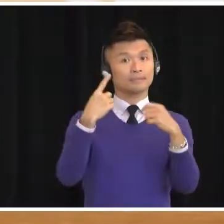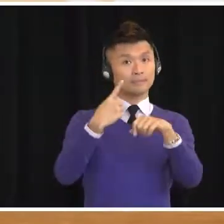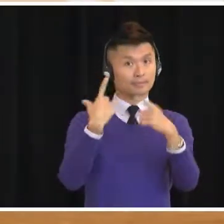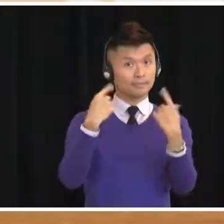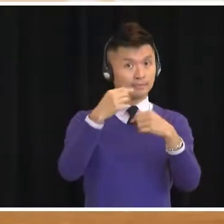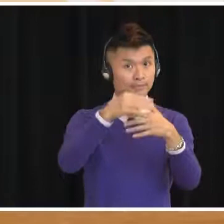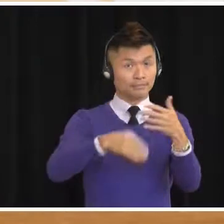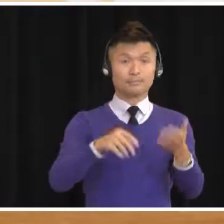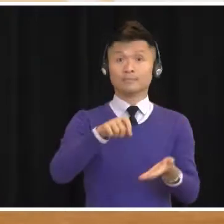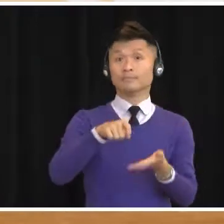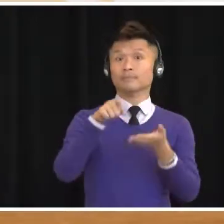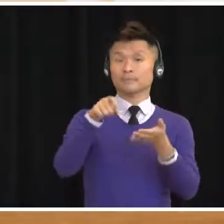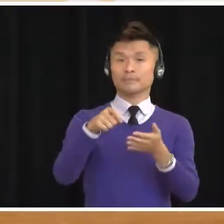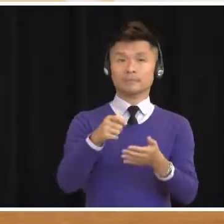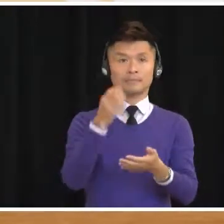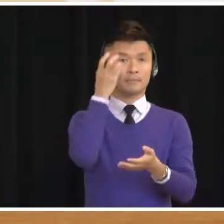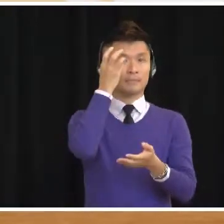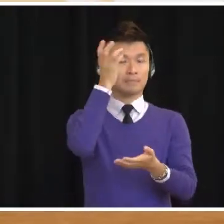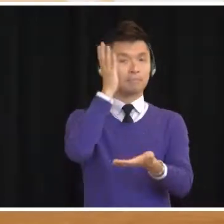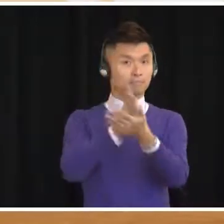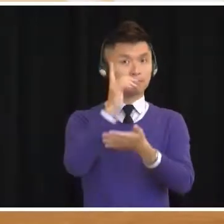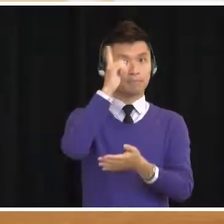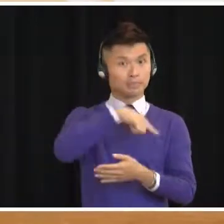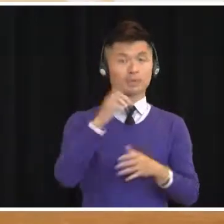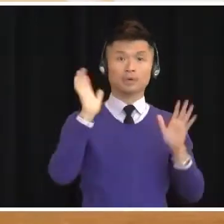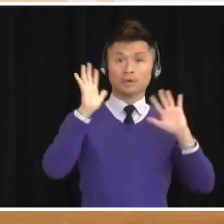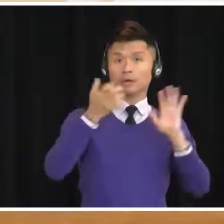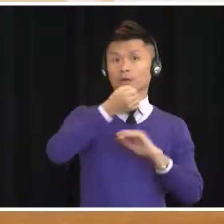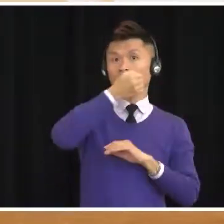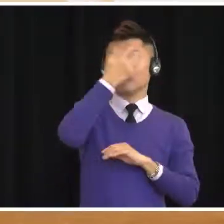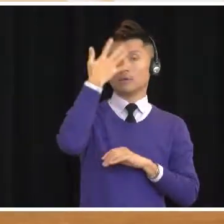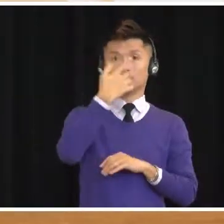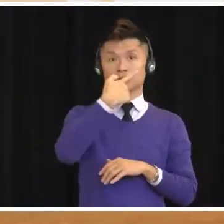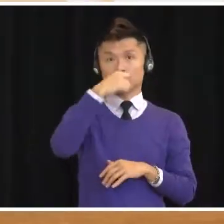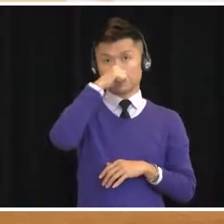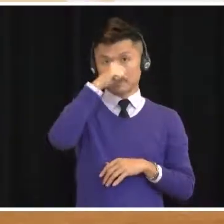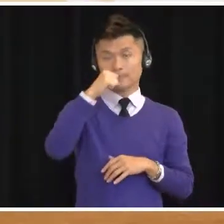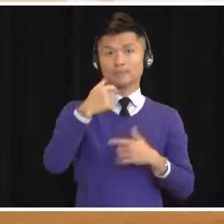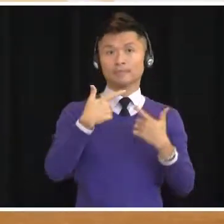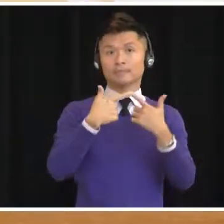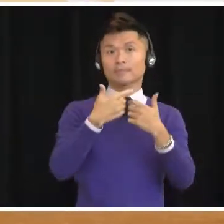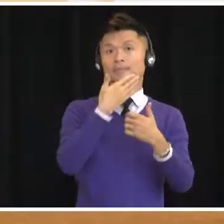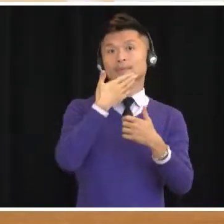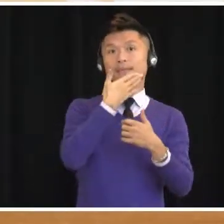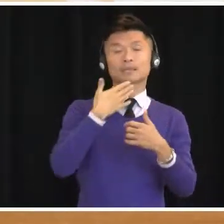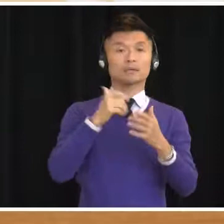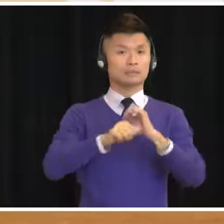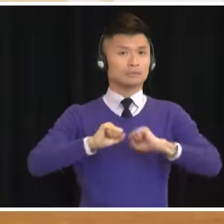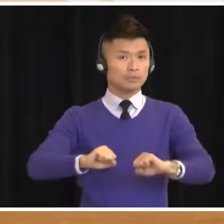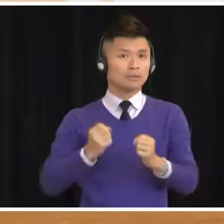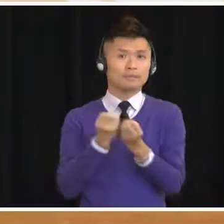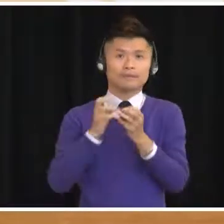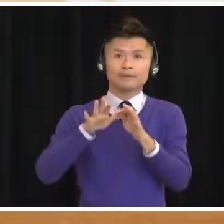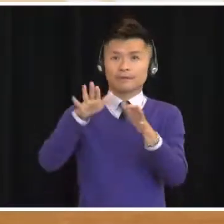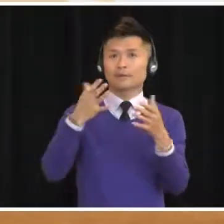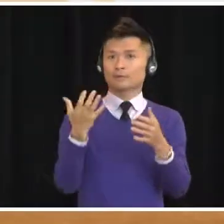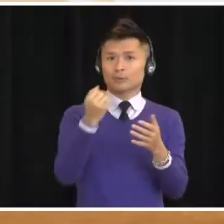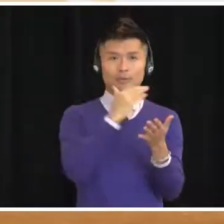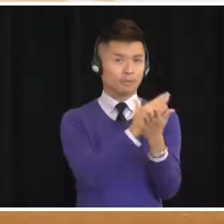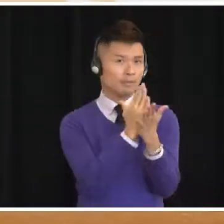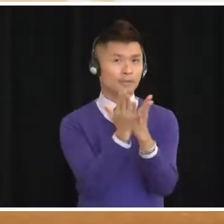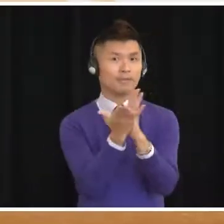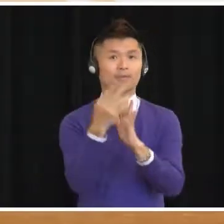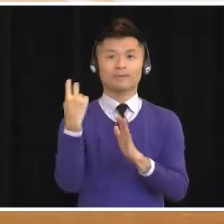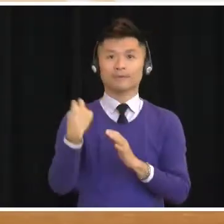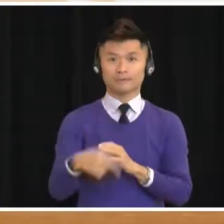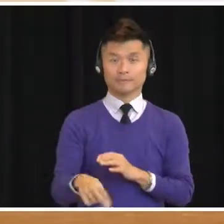child, the right to life, survival, and development, and the right of the child to express her or his